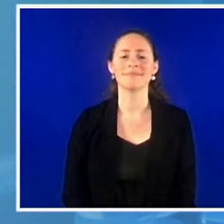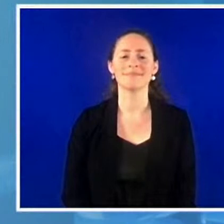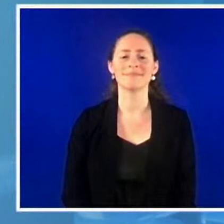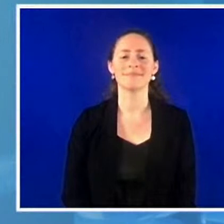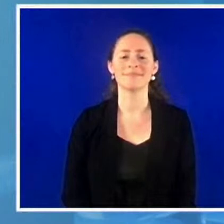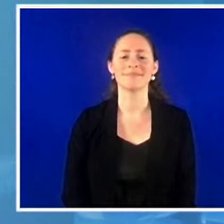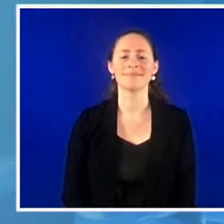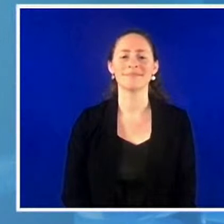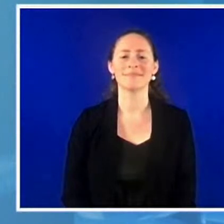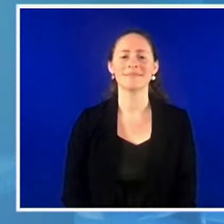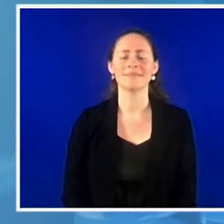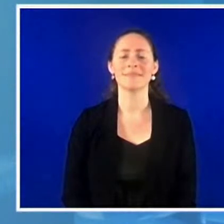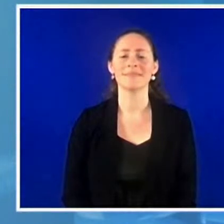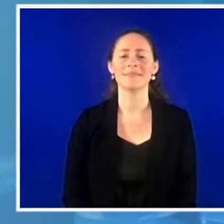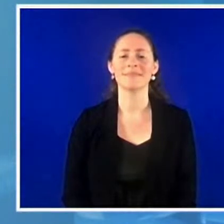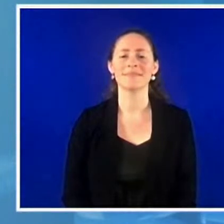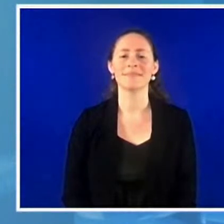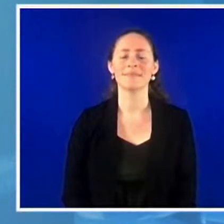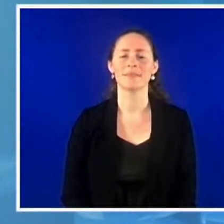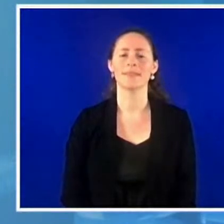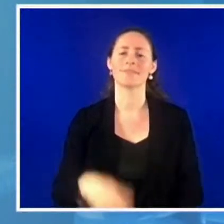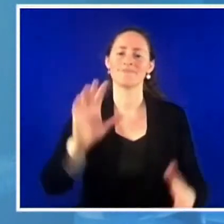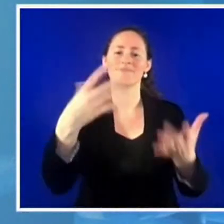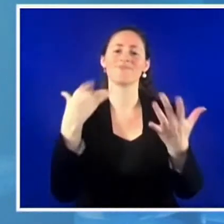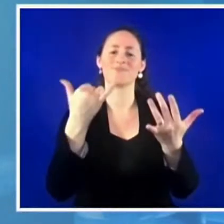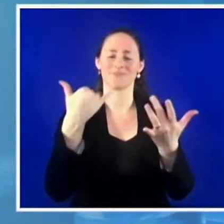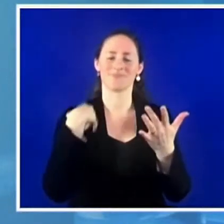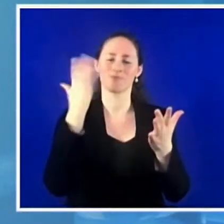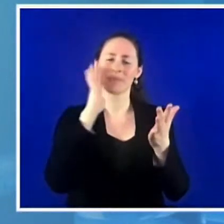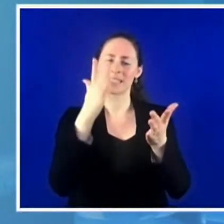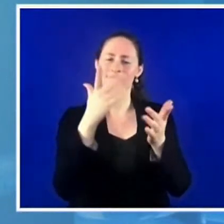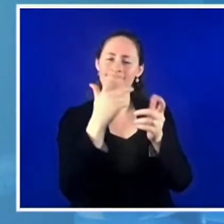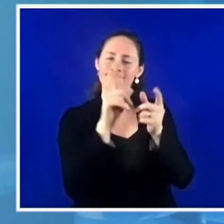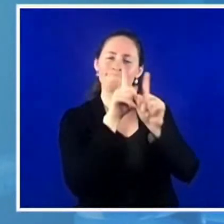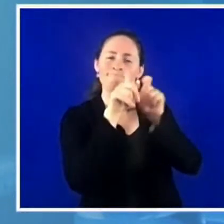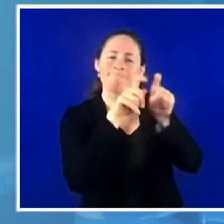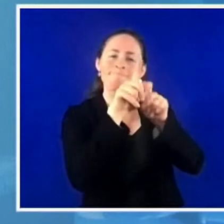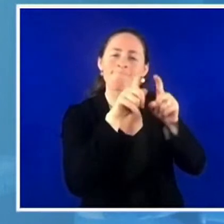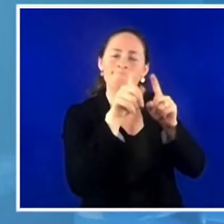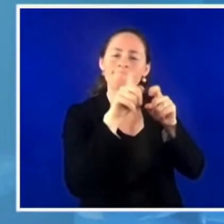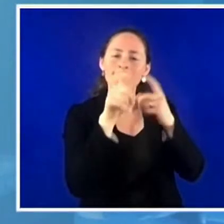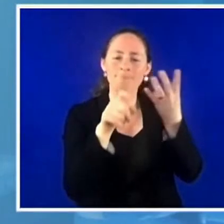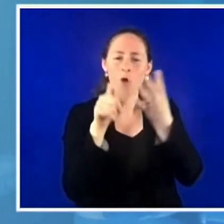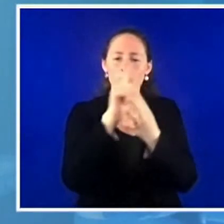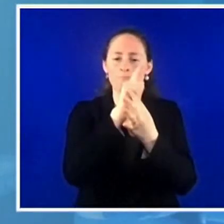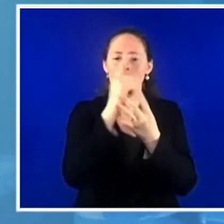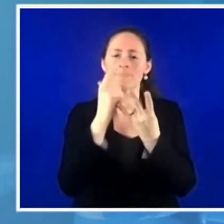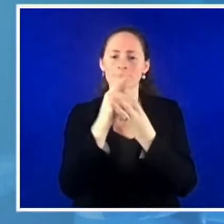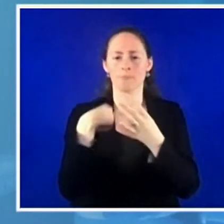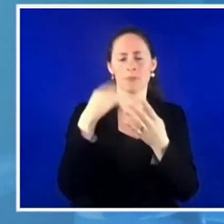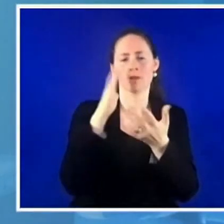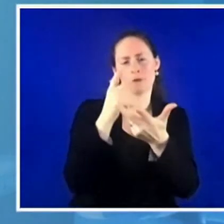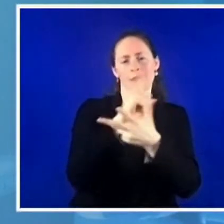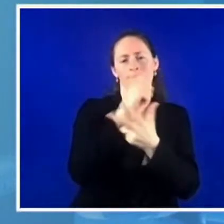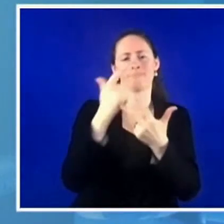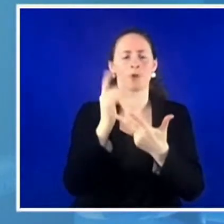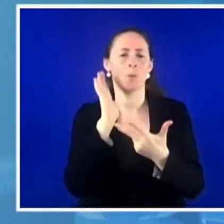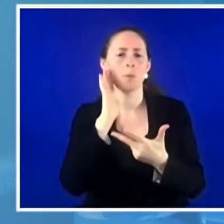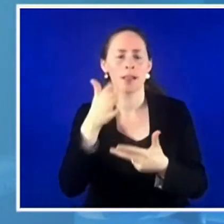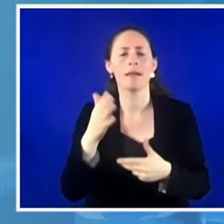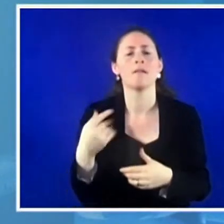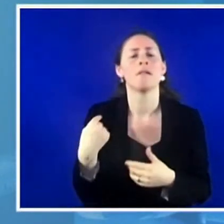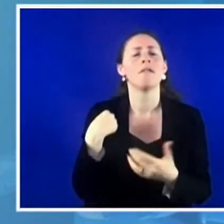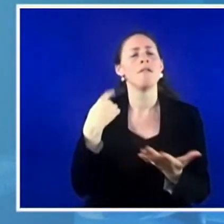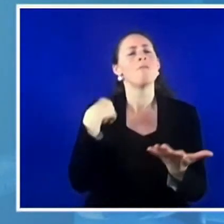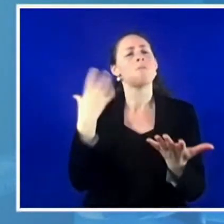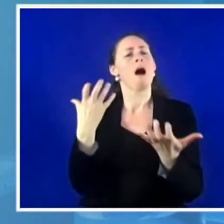to, I've spoken to each of you and I know just how much you have to offer. And in the limited time we have, though, I want you to share some of the pearls that you have gleaned from your